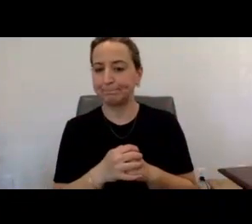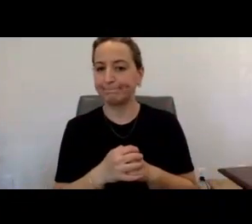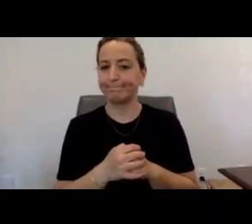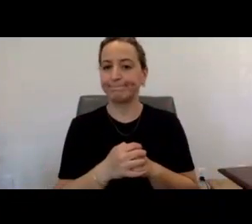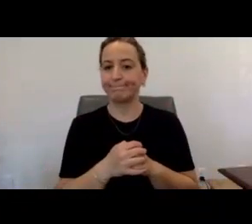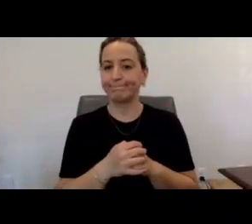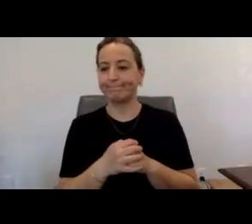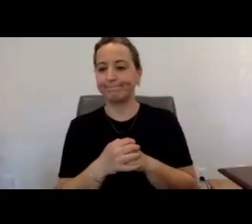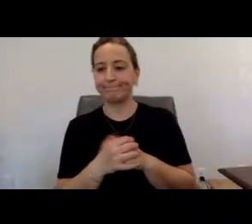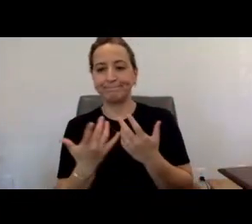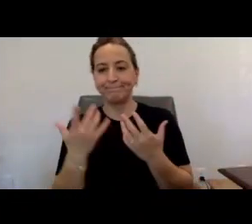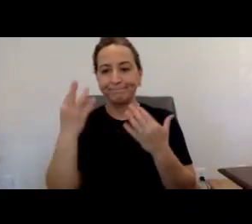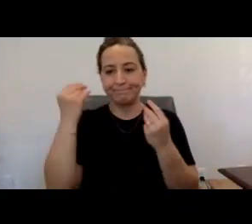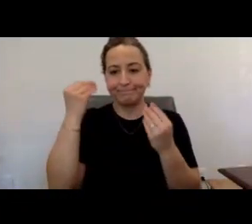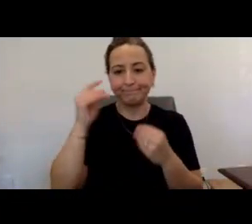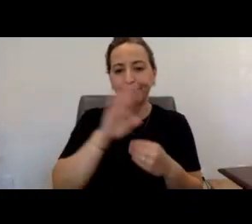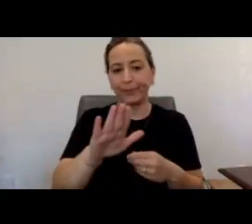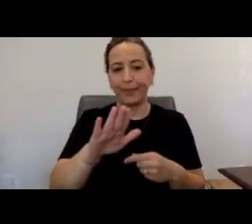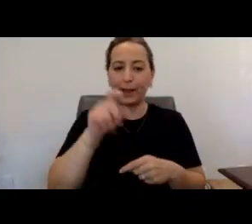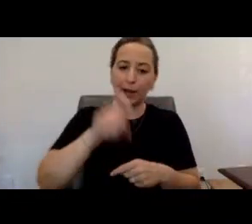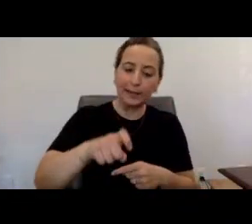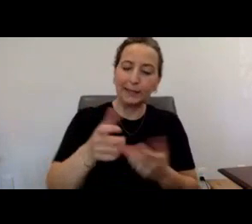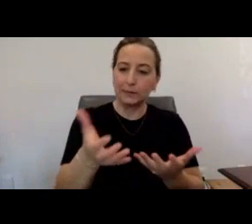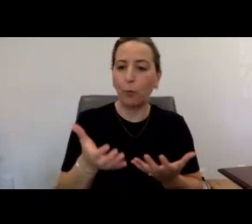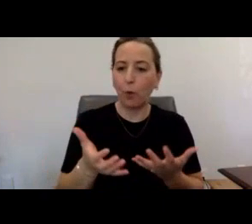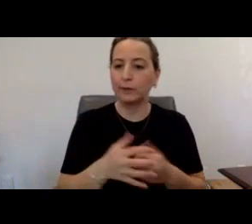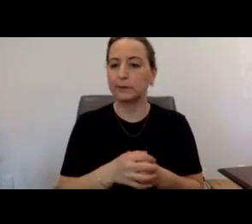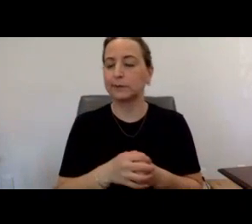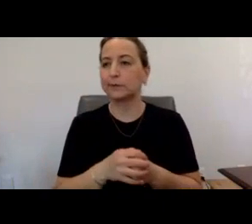about the needs and wants that people have in their housing.